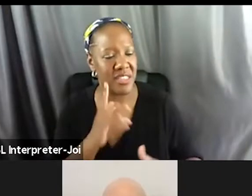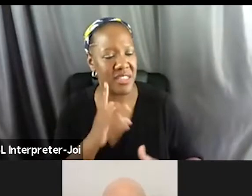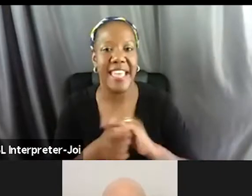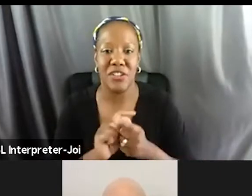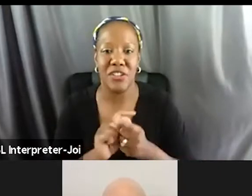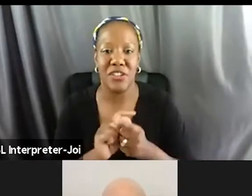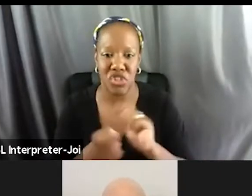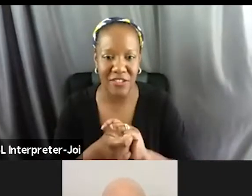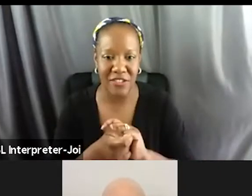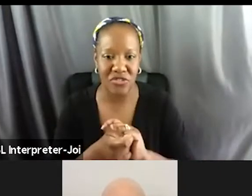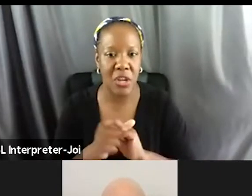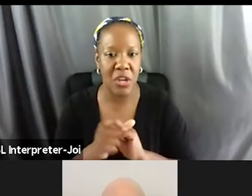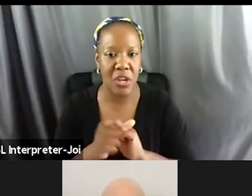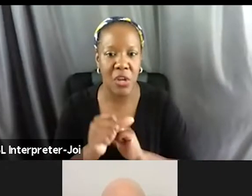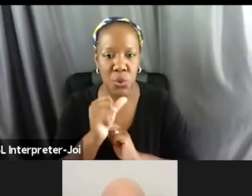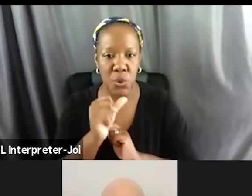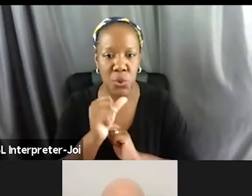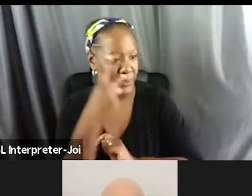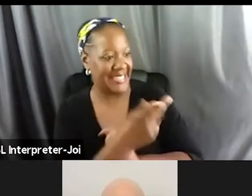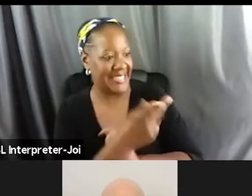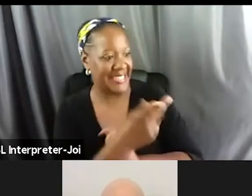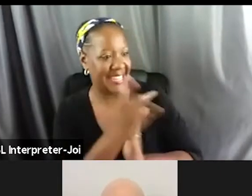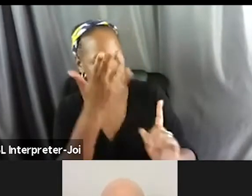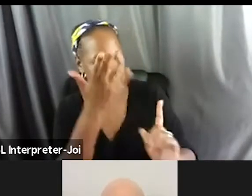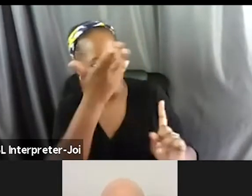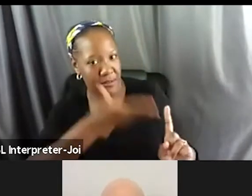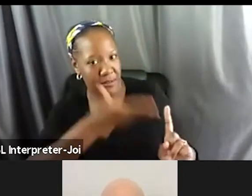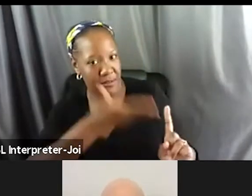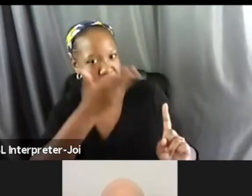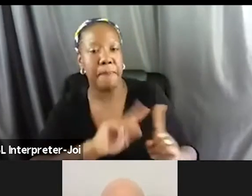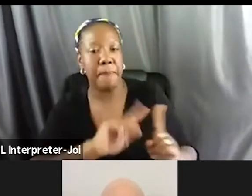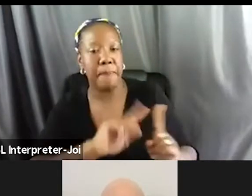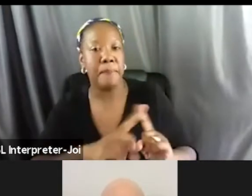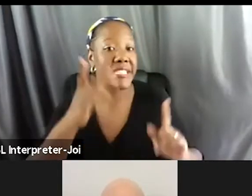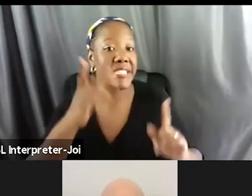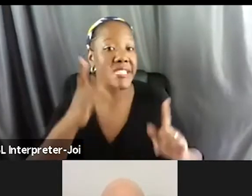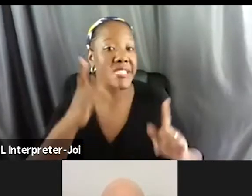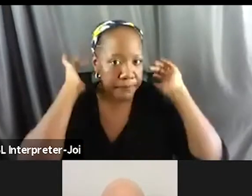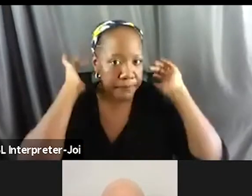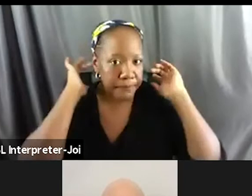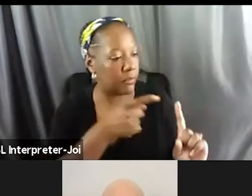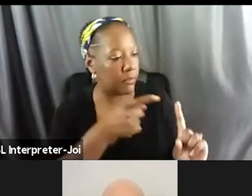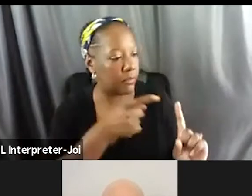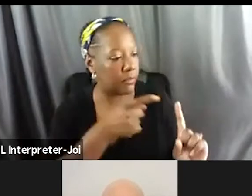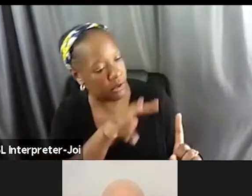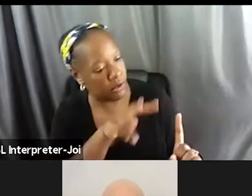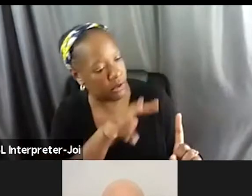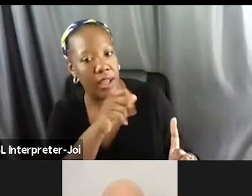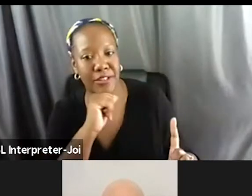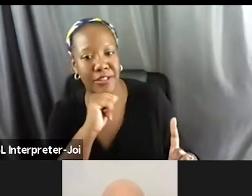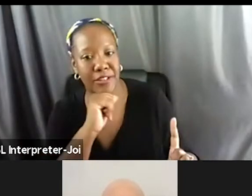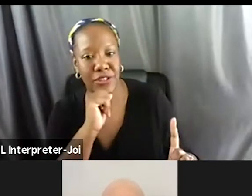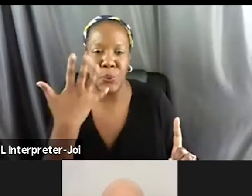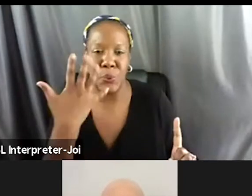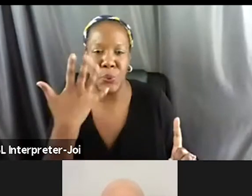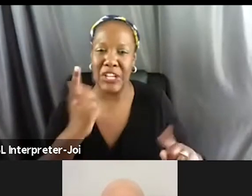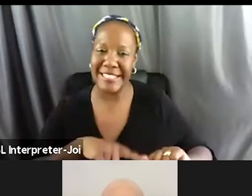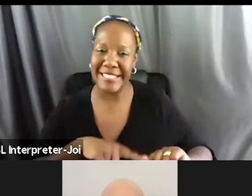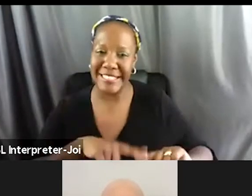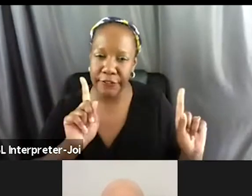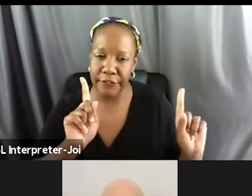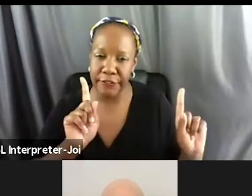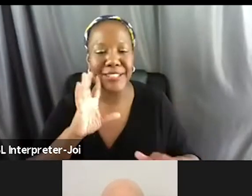see, right? You don't know that from the outside. And then you have the alopecia, which is this other way that, makes you different. So, the